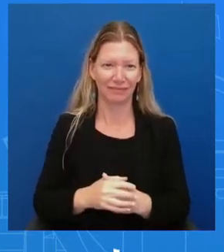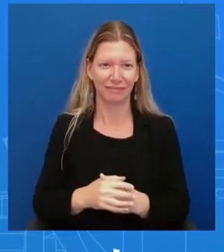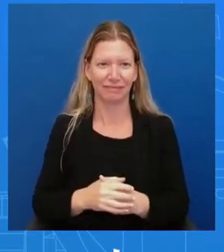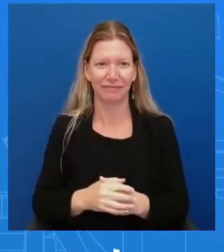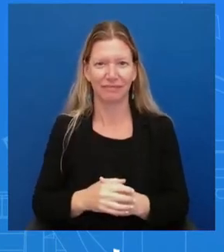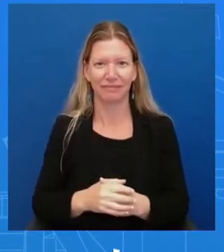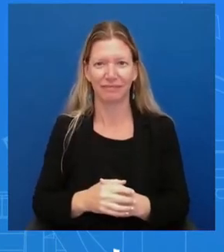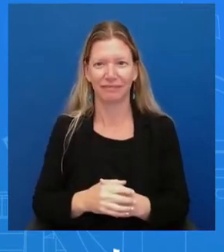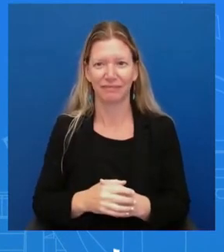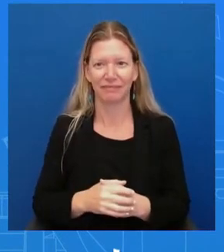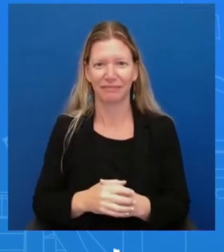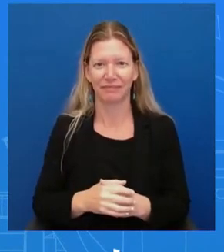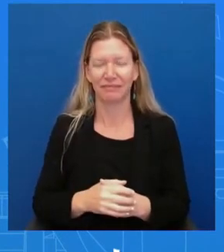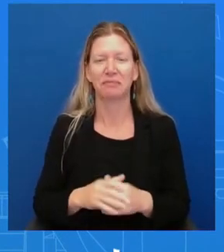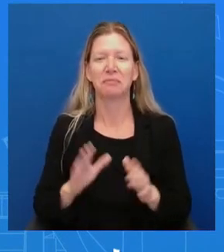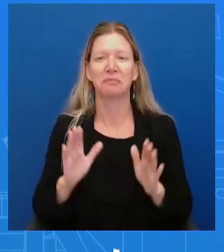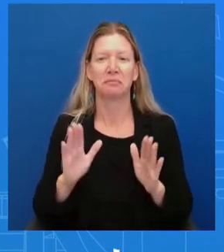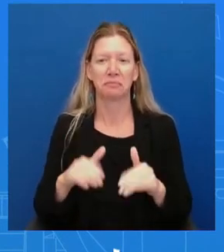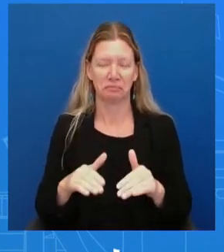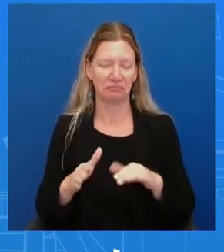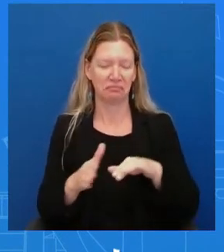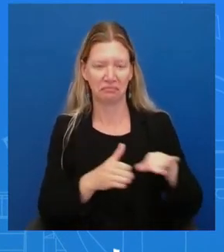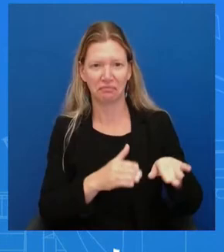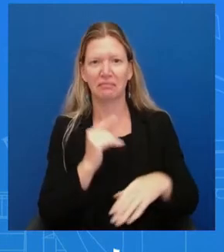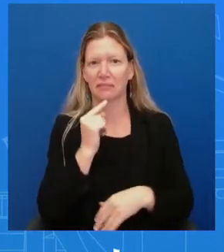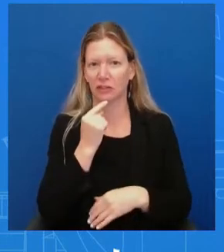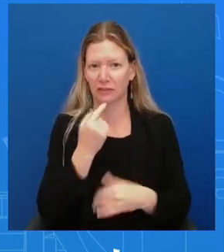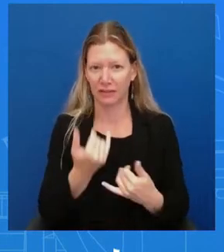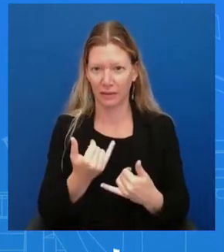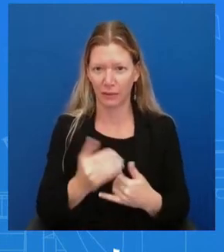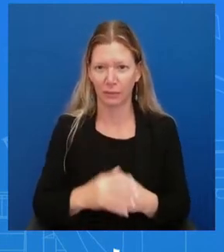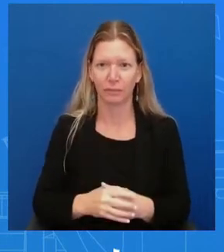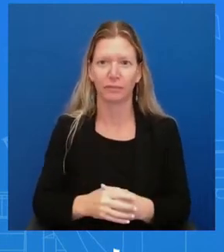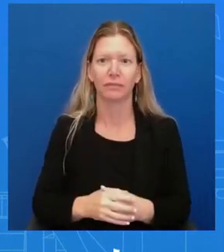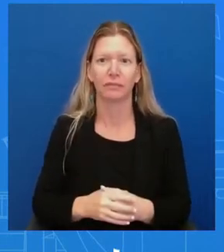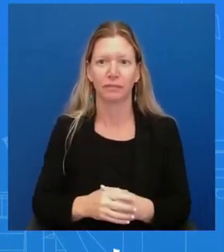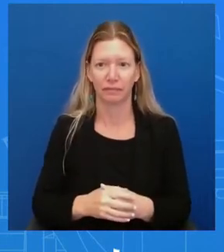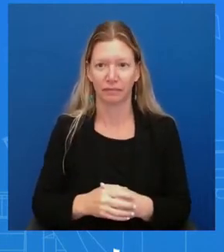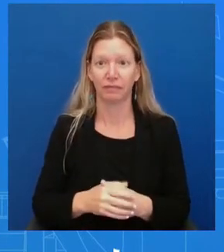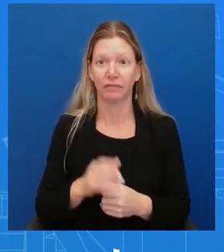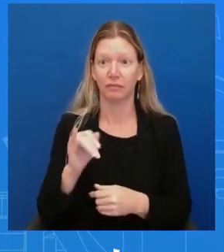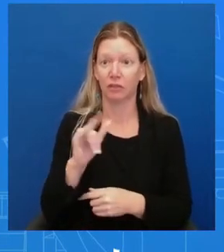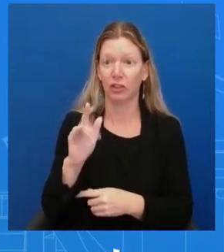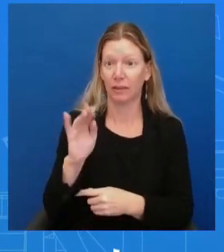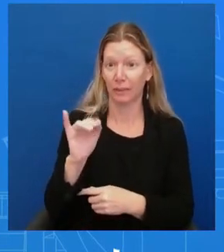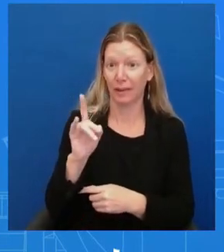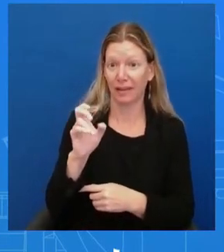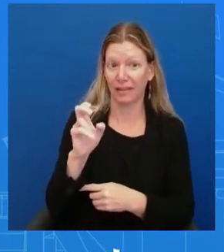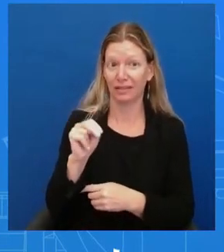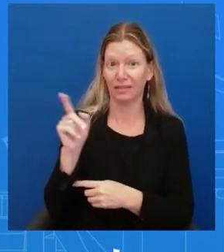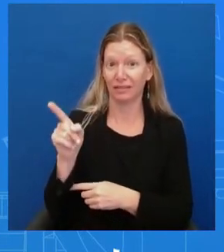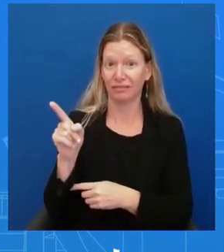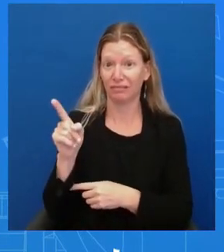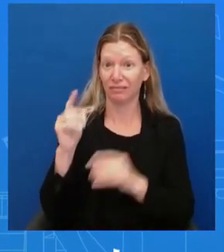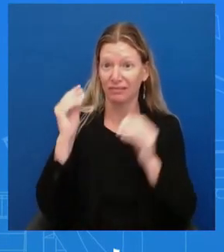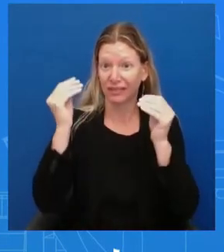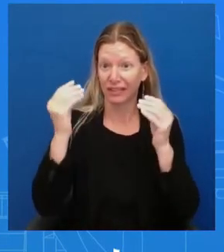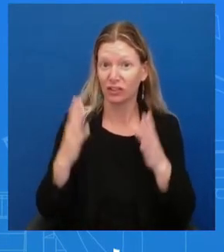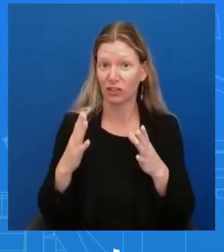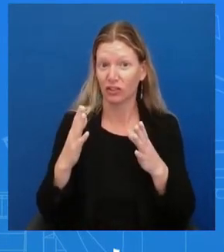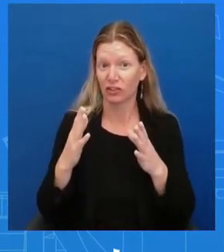things at the top. So First Lady Jill Biden, Dr. Biden, a teacher for more than 30 years, is continuing her theme